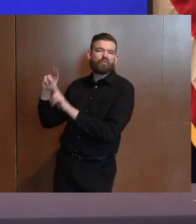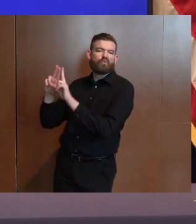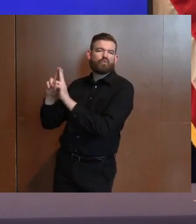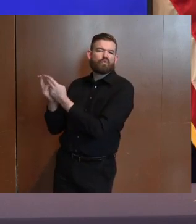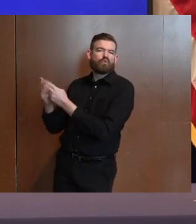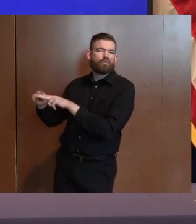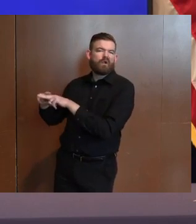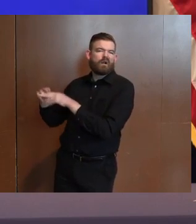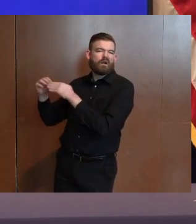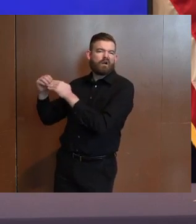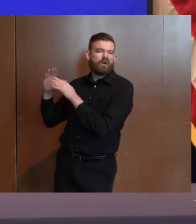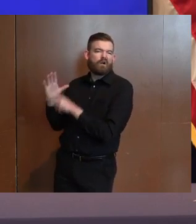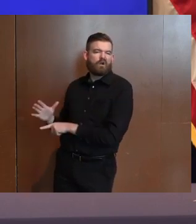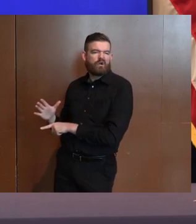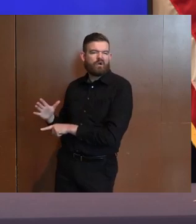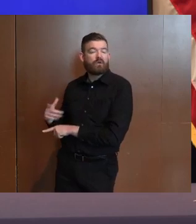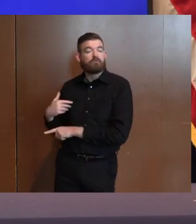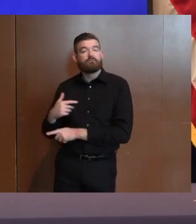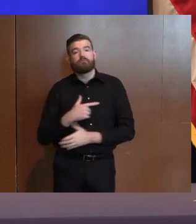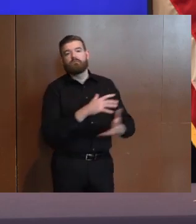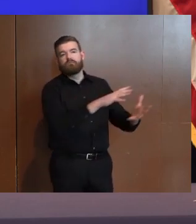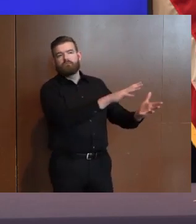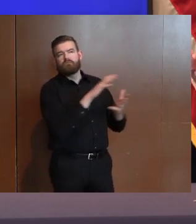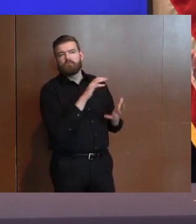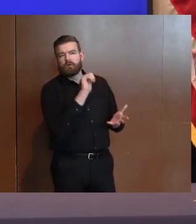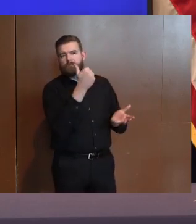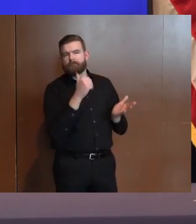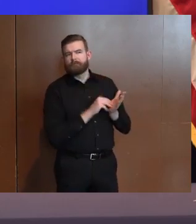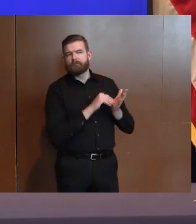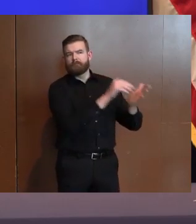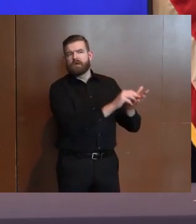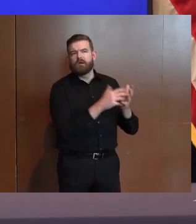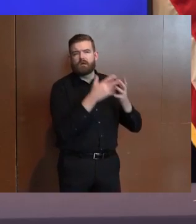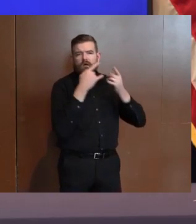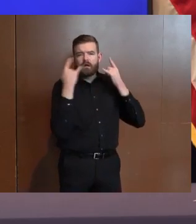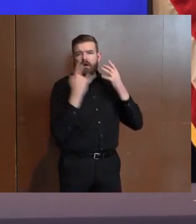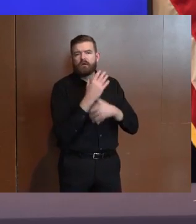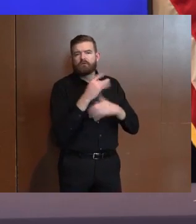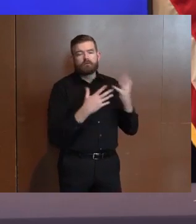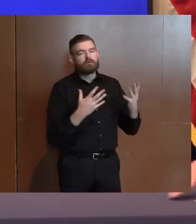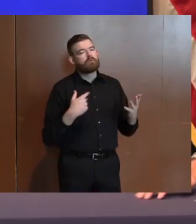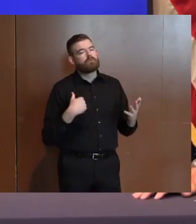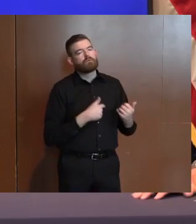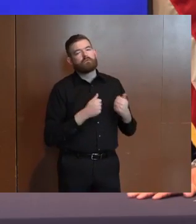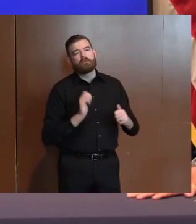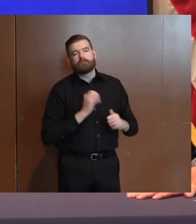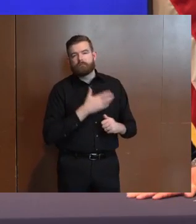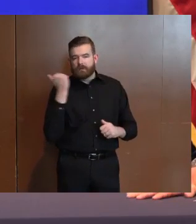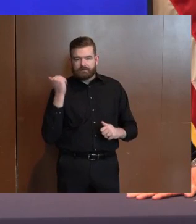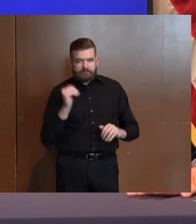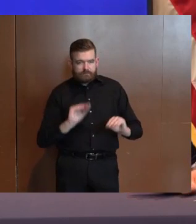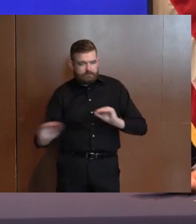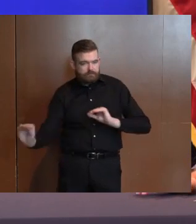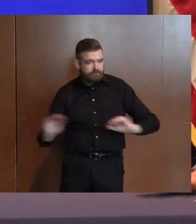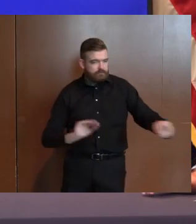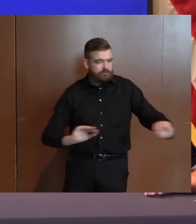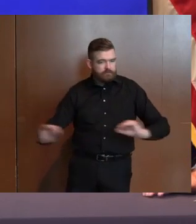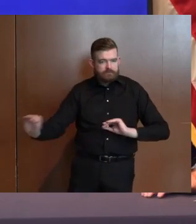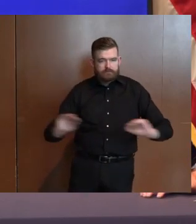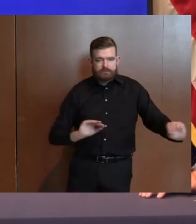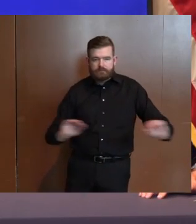million pieces. We're doing everything we can. You've heard me say here, retail workers in essential retail lines of business